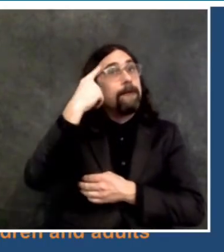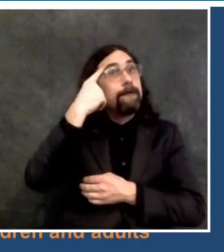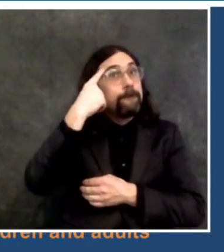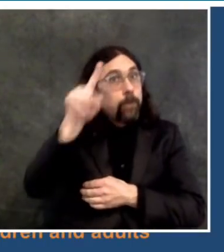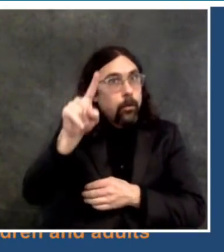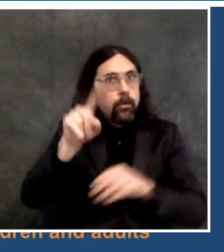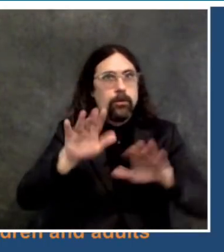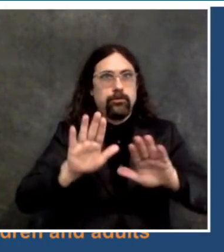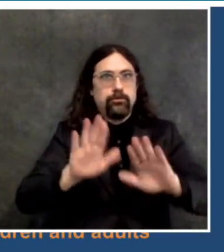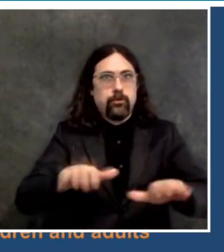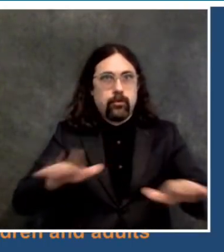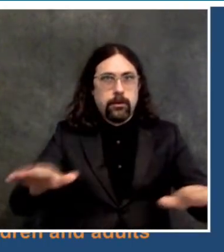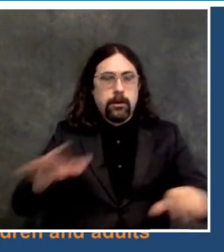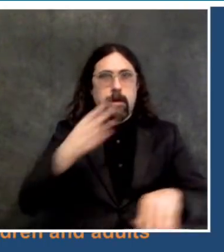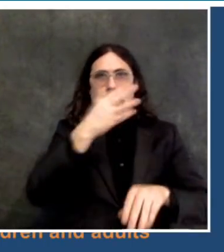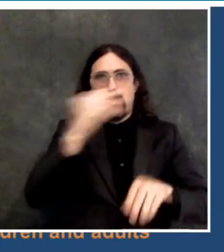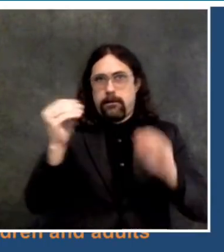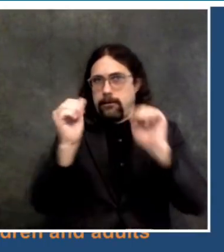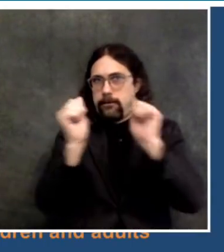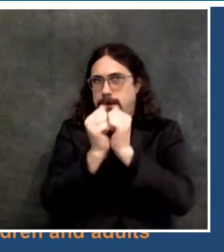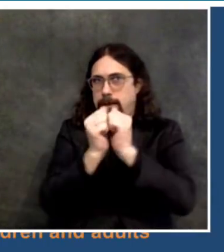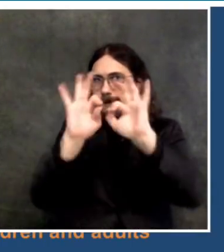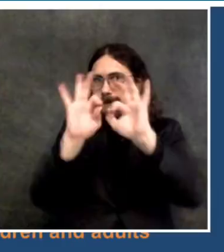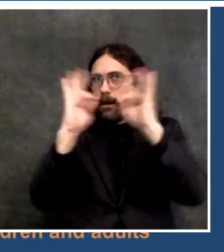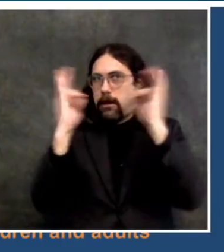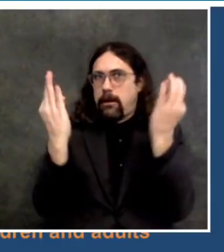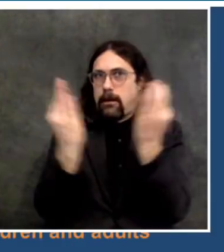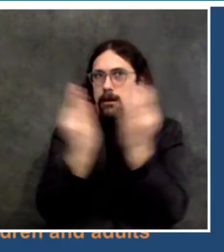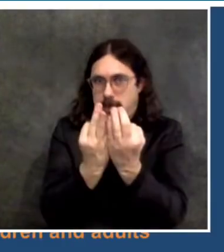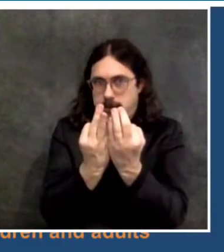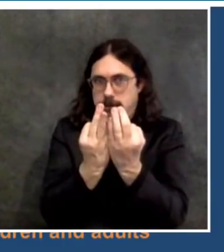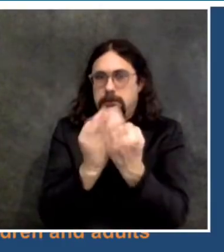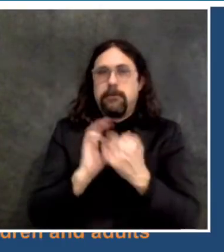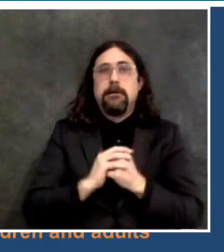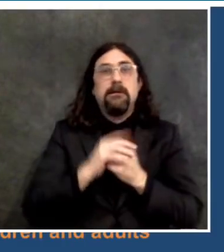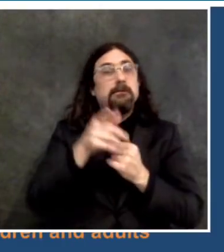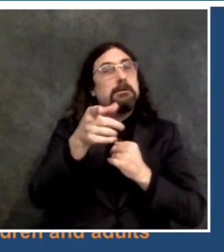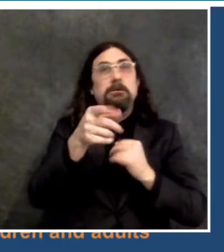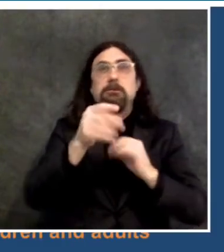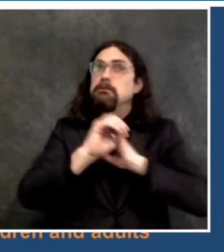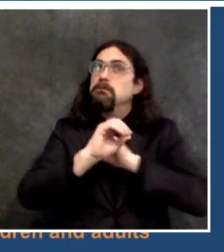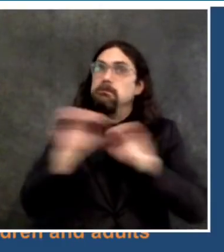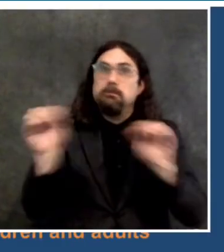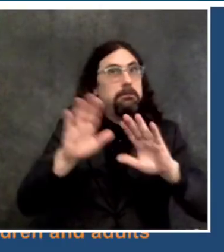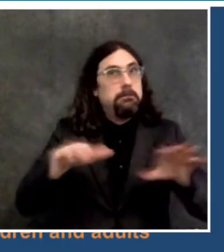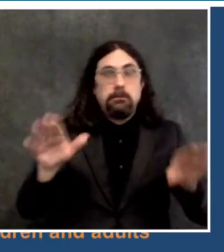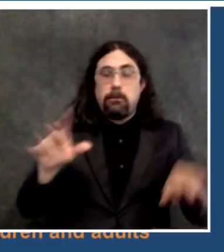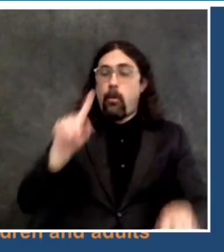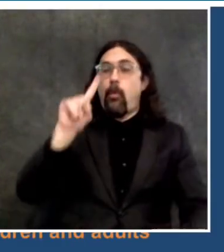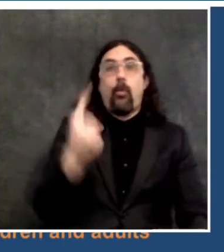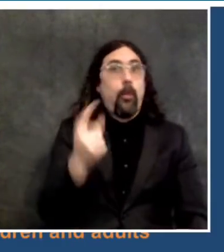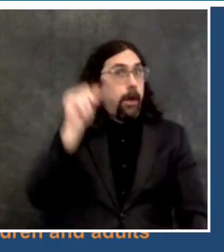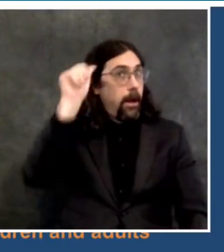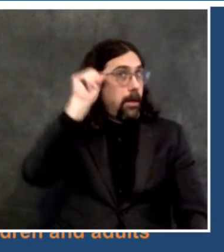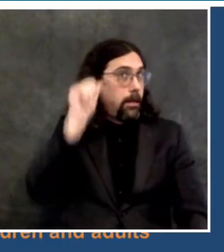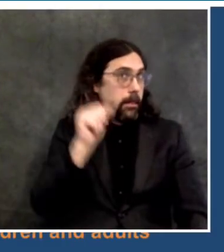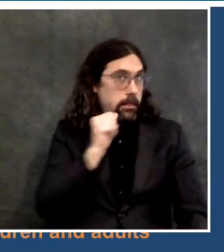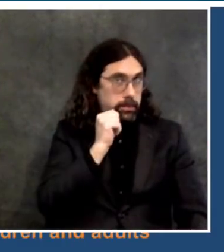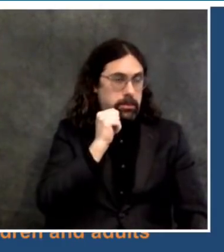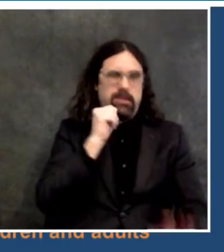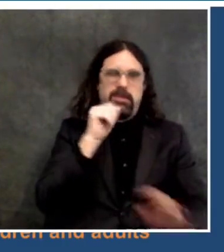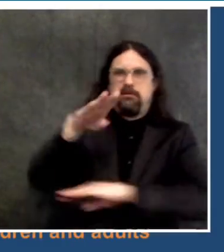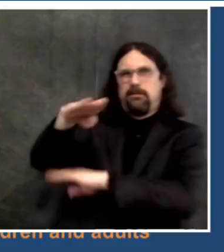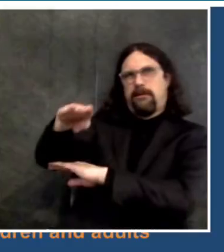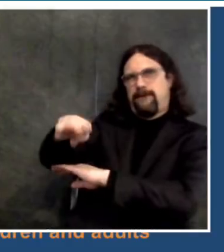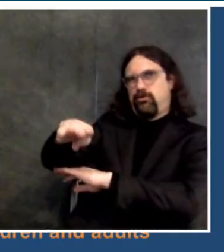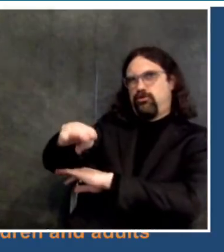a.m. for children and families with children, 11:30 a.m. to 1:30 p.m. each day for adults. And if you